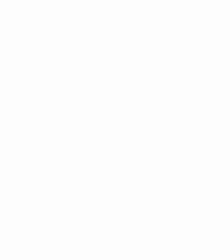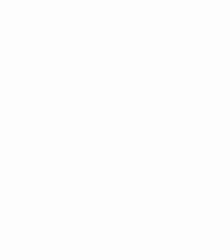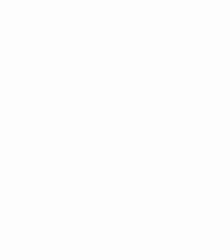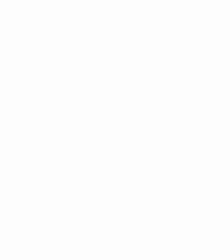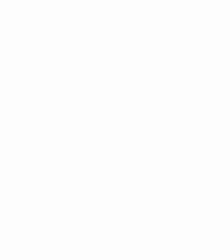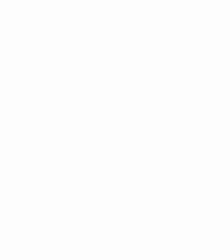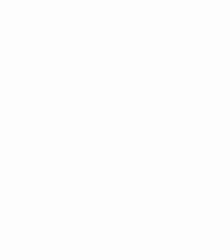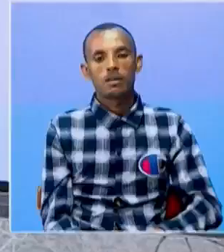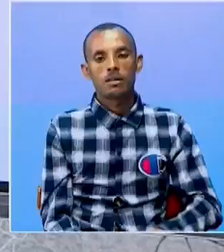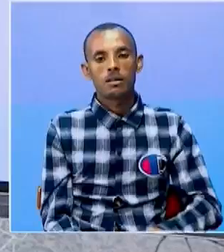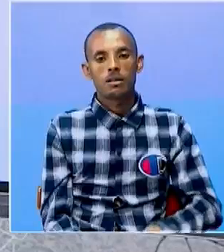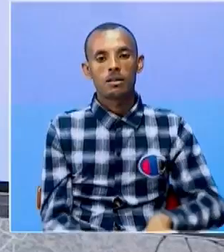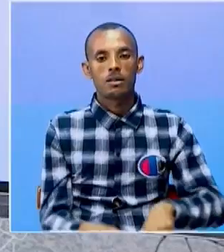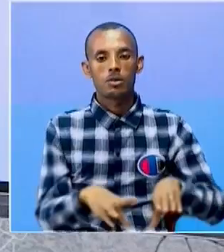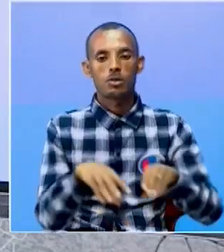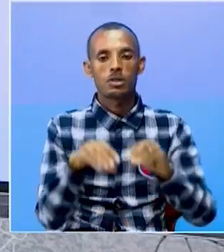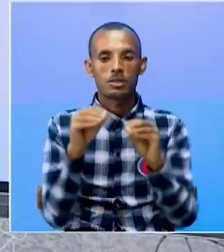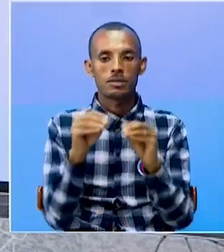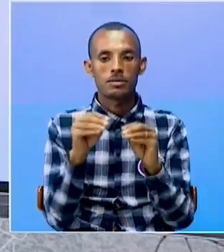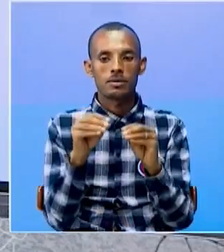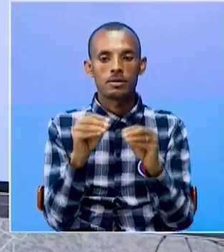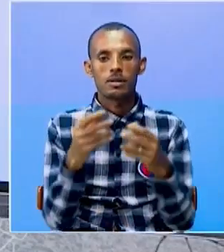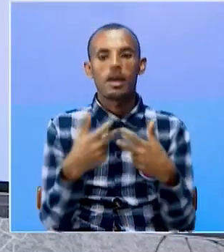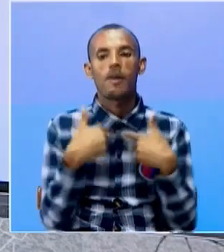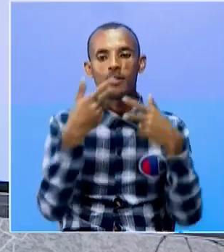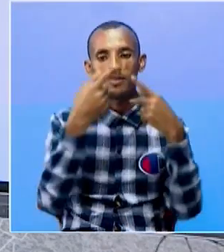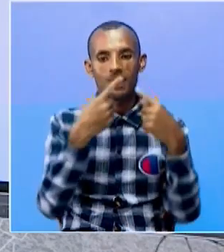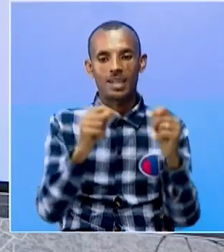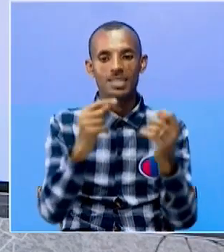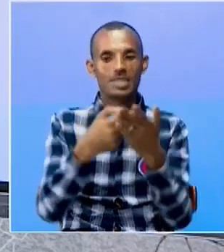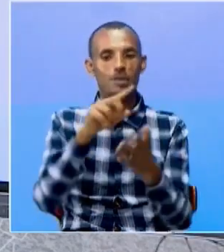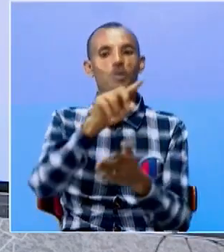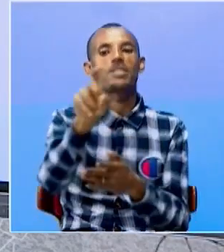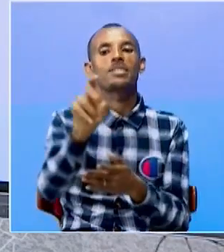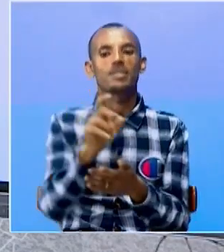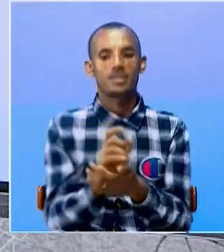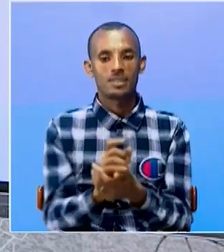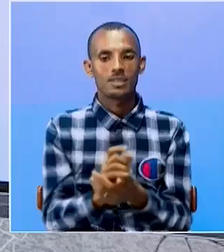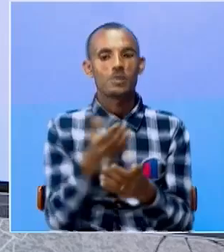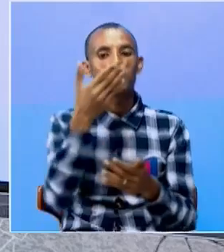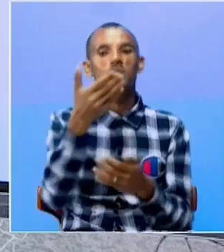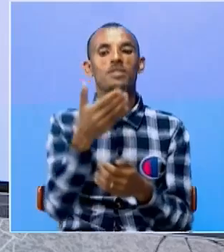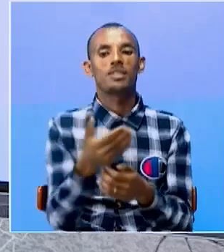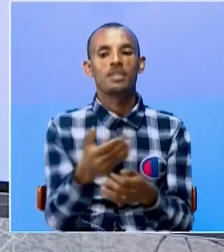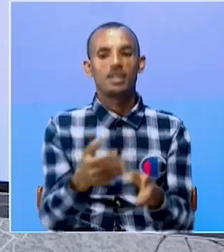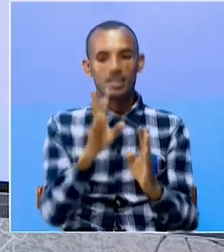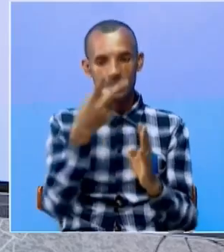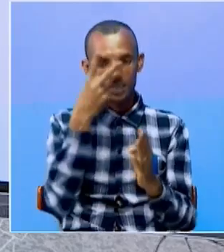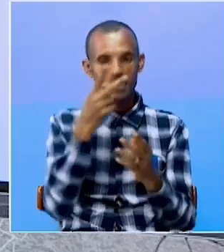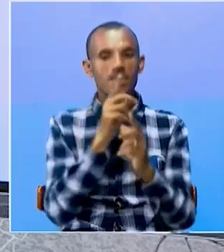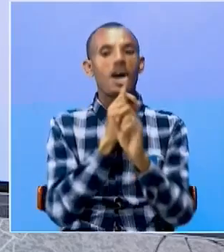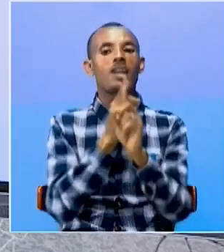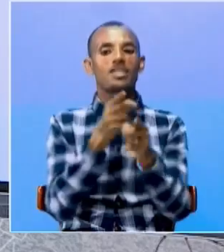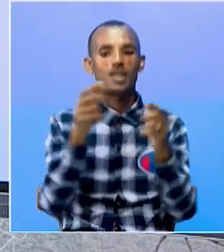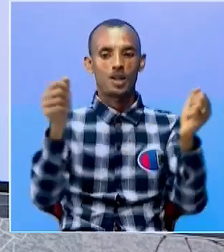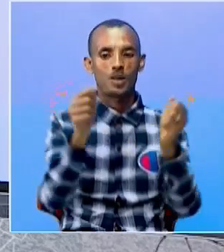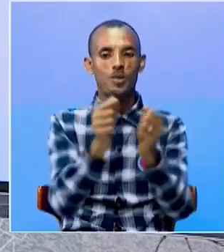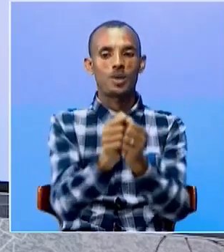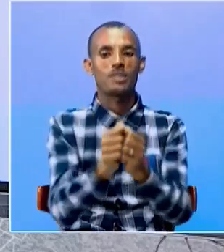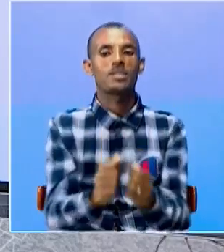Students, have you tried the question? Good. Let's see the answer